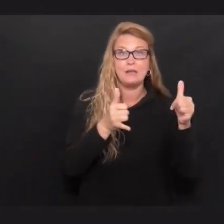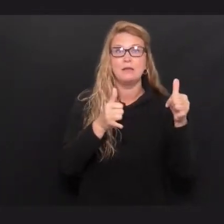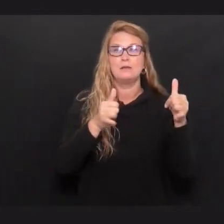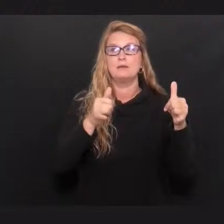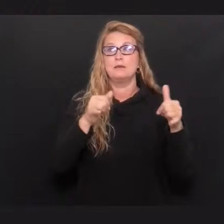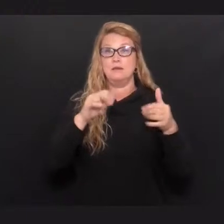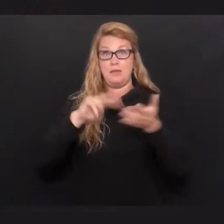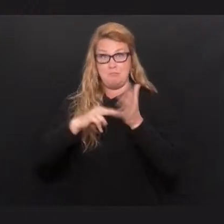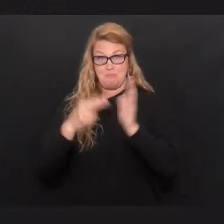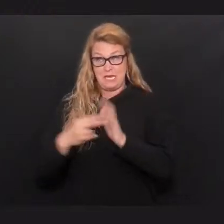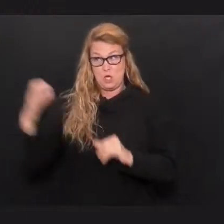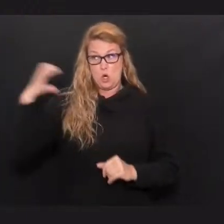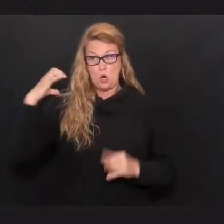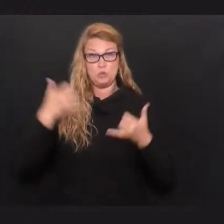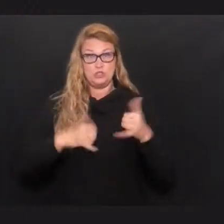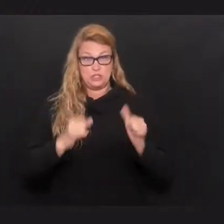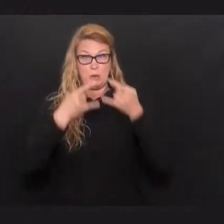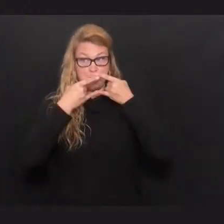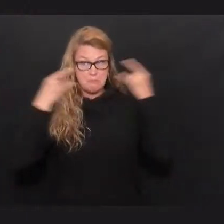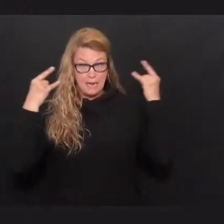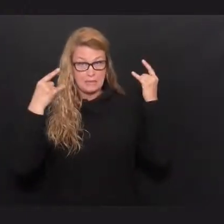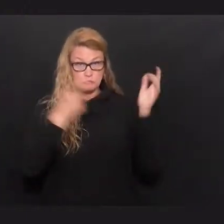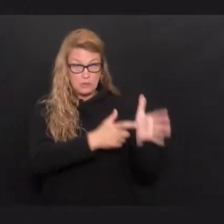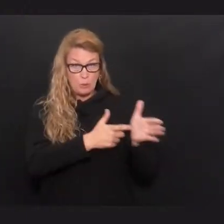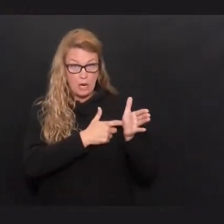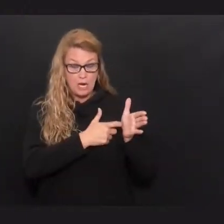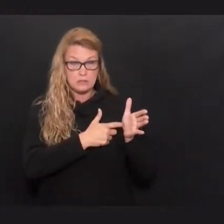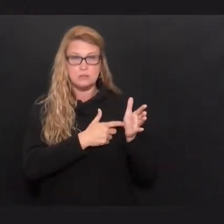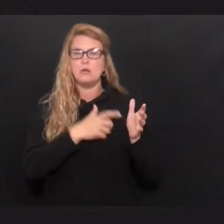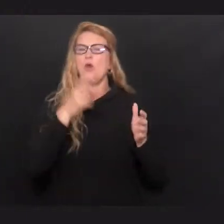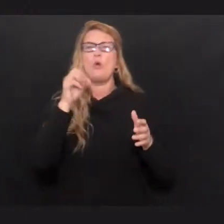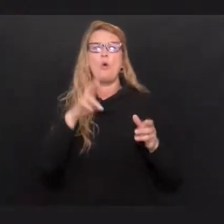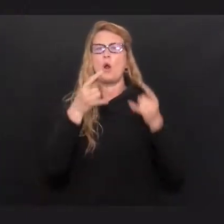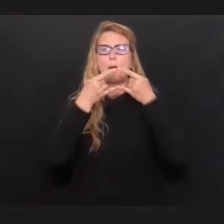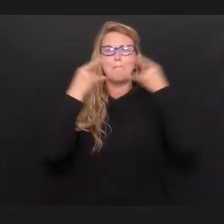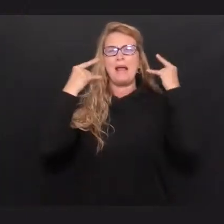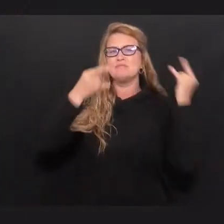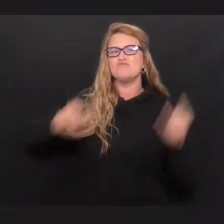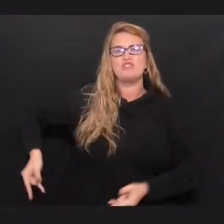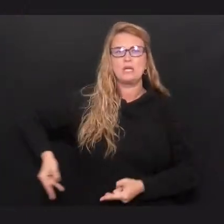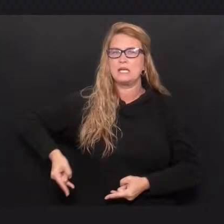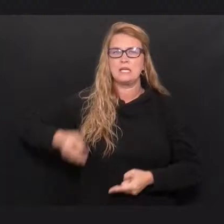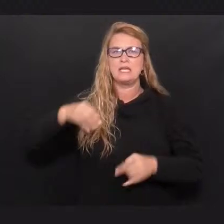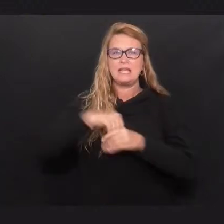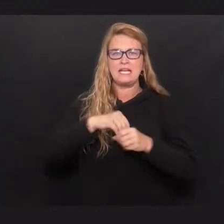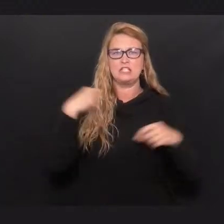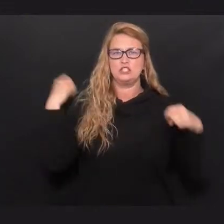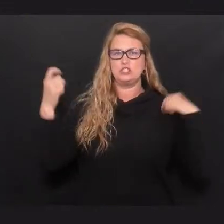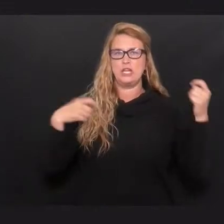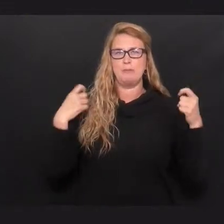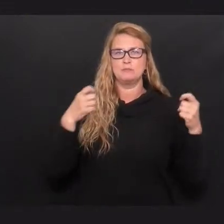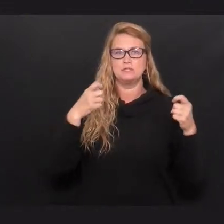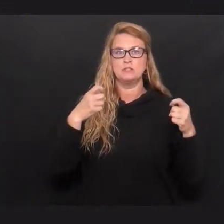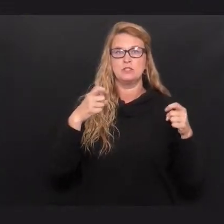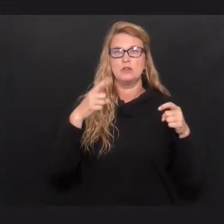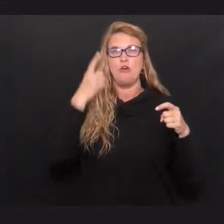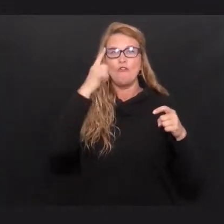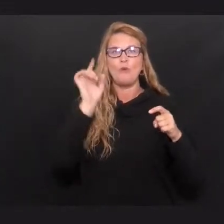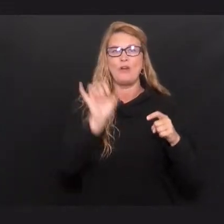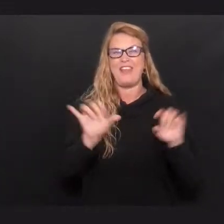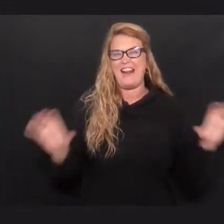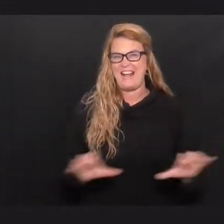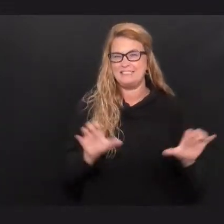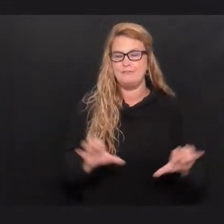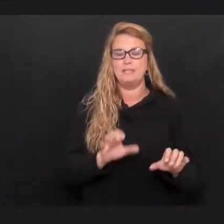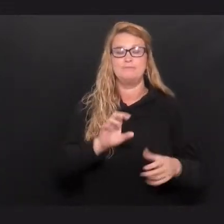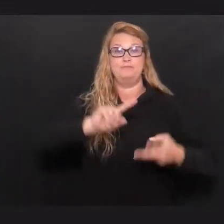included, still have to wear a mask? Or are we mask free now in gymnasiums when people are in activity? That's the first part. The